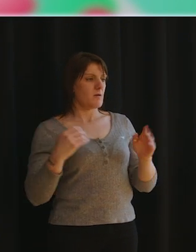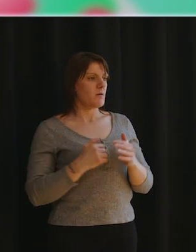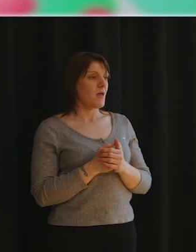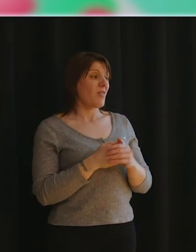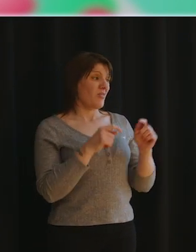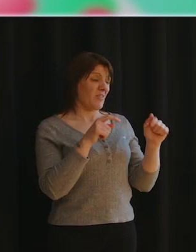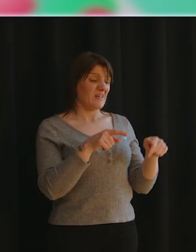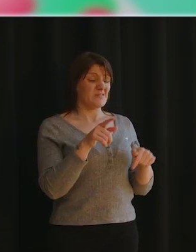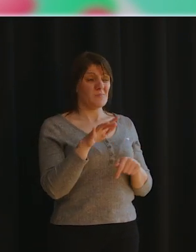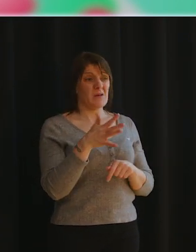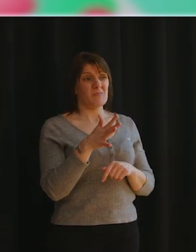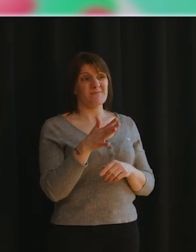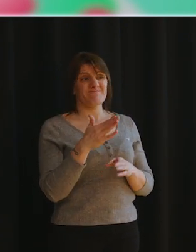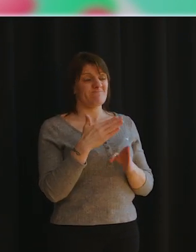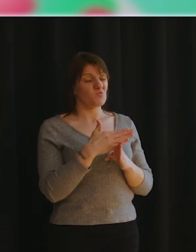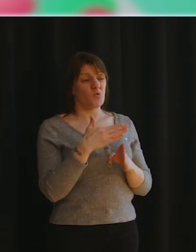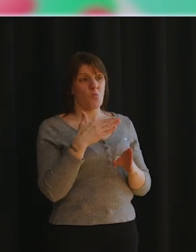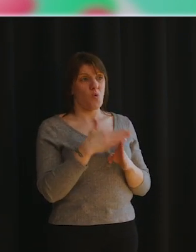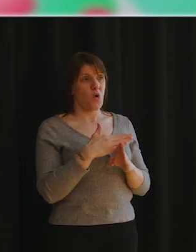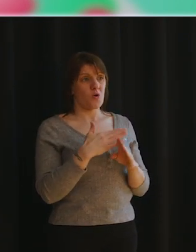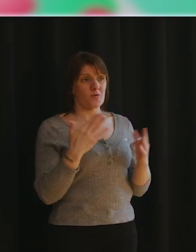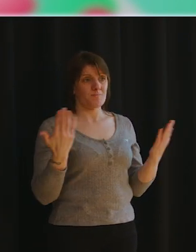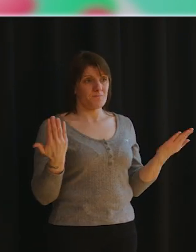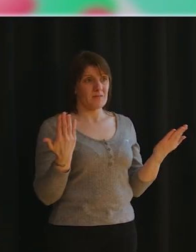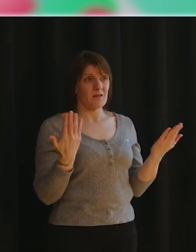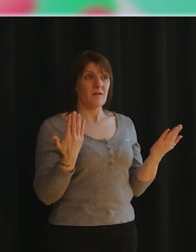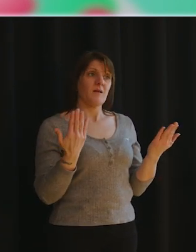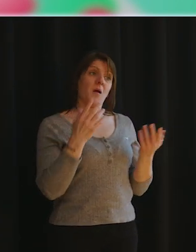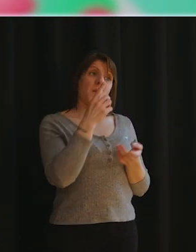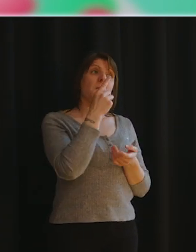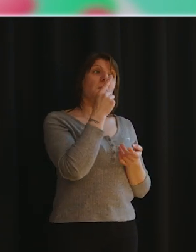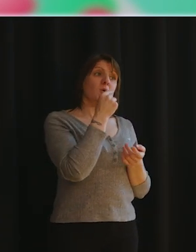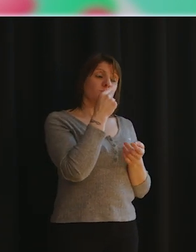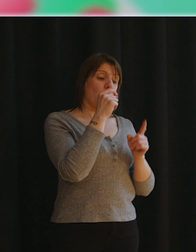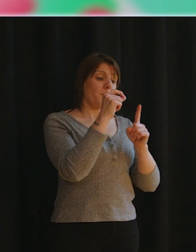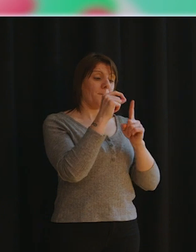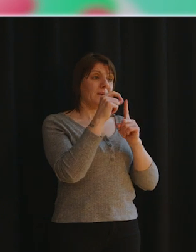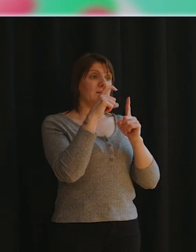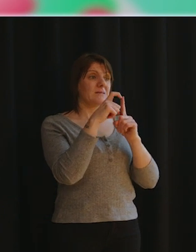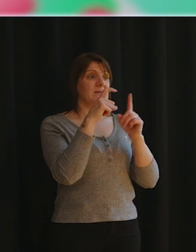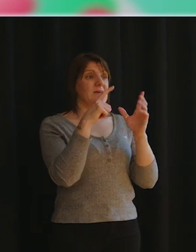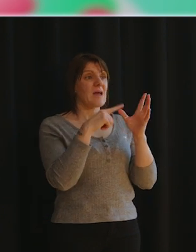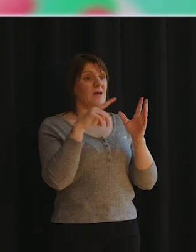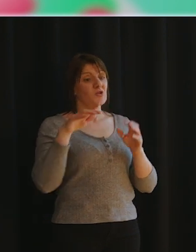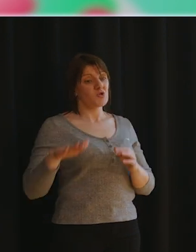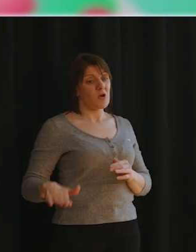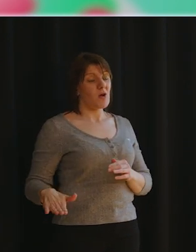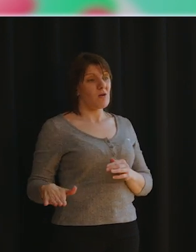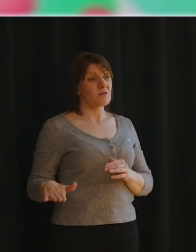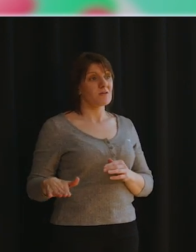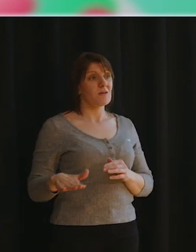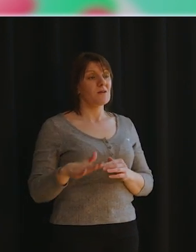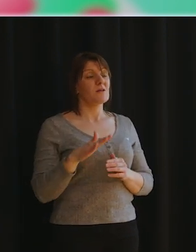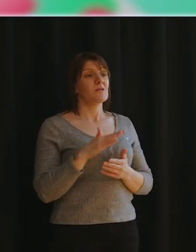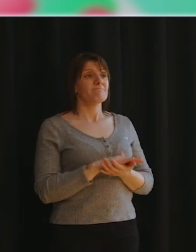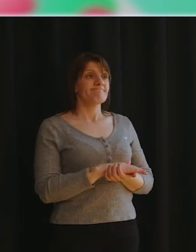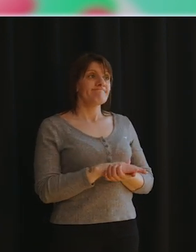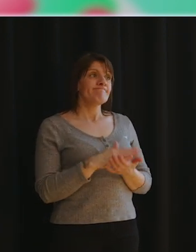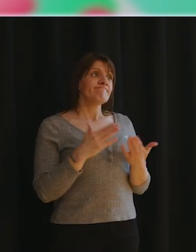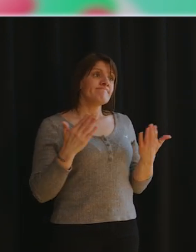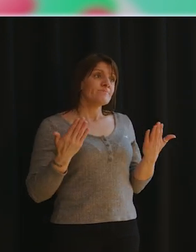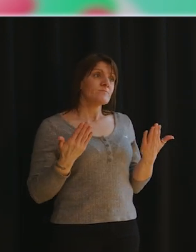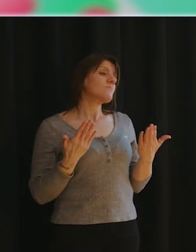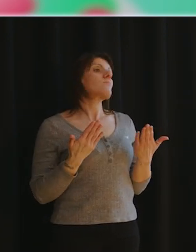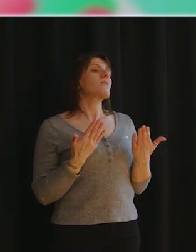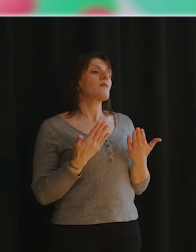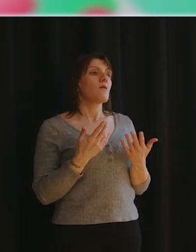this might not work. This might be that the PDA child has